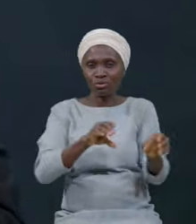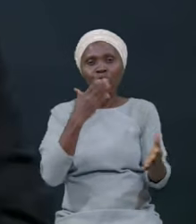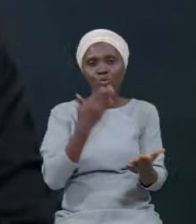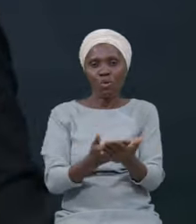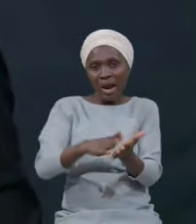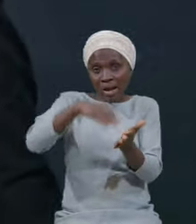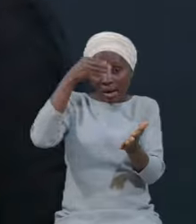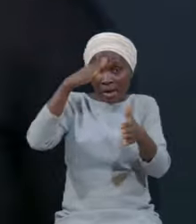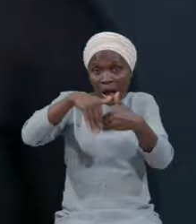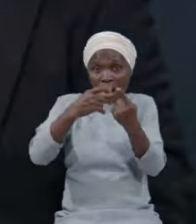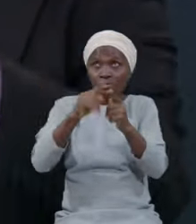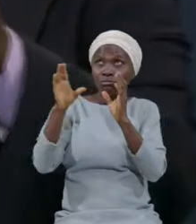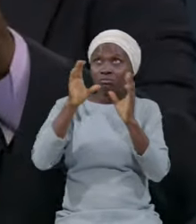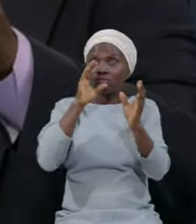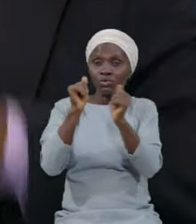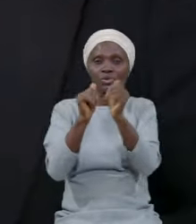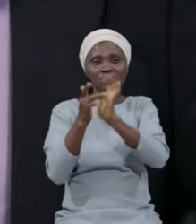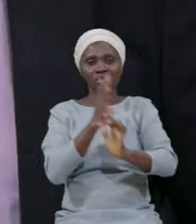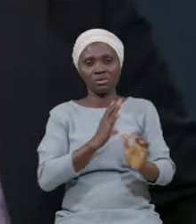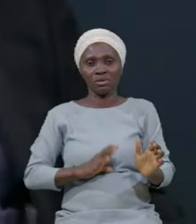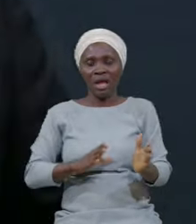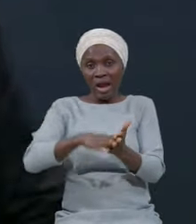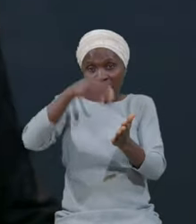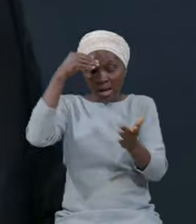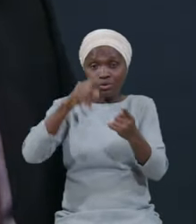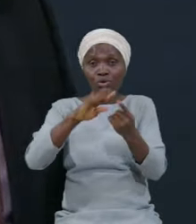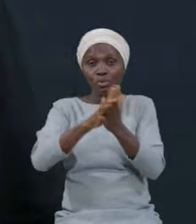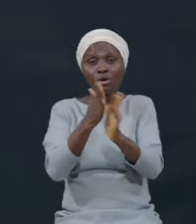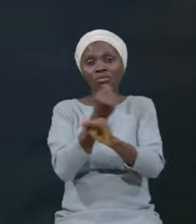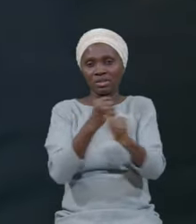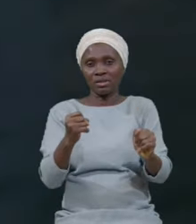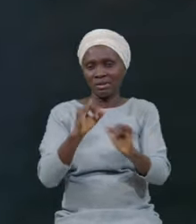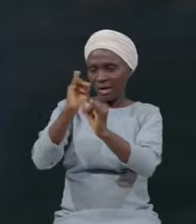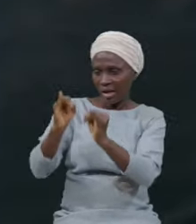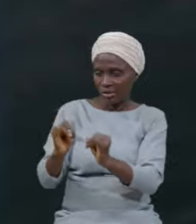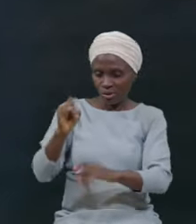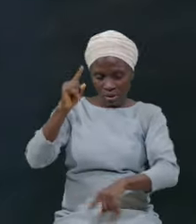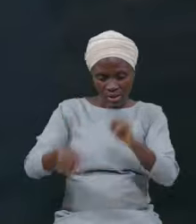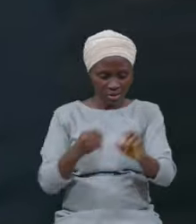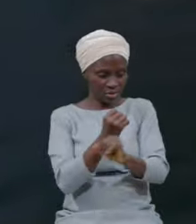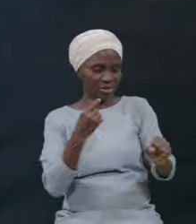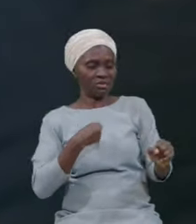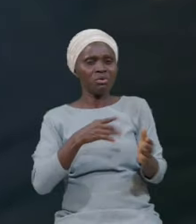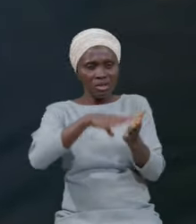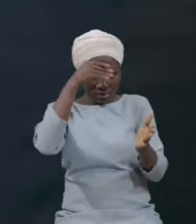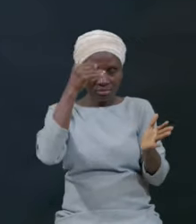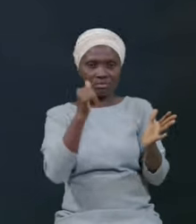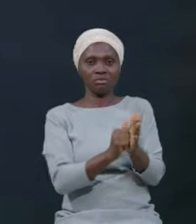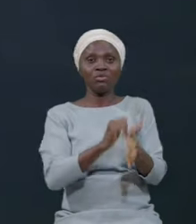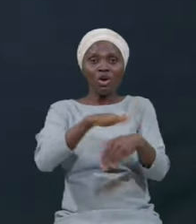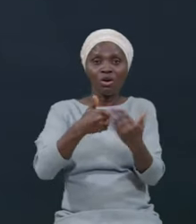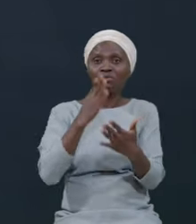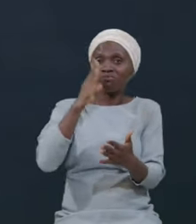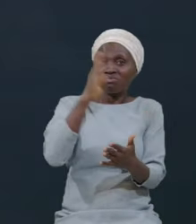say, idol cannot save me. Learn that. Learn to say, all the evil and the practices of my hand